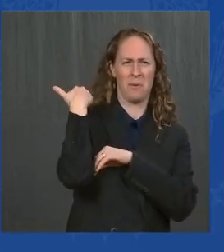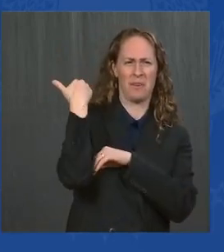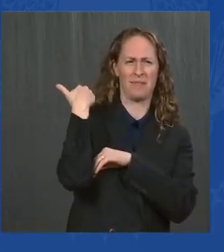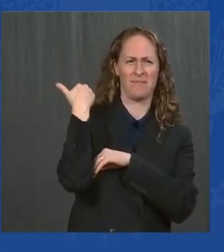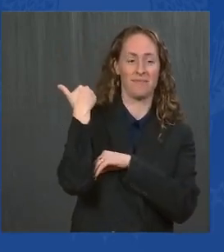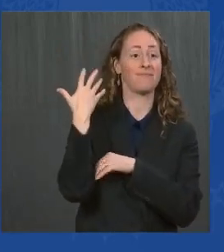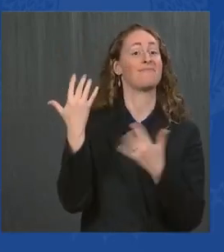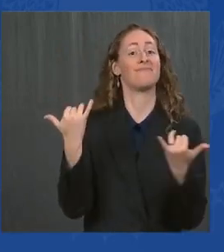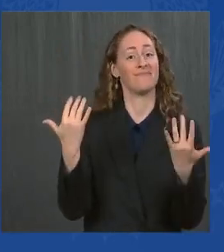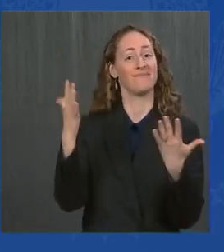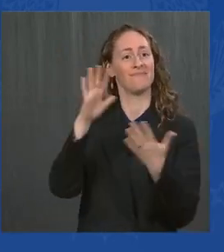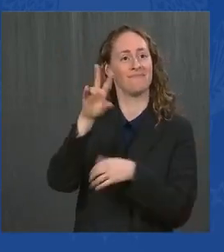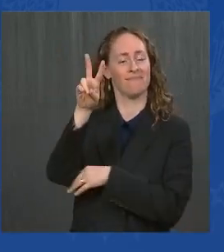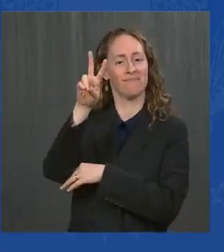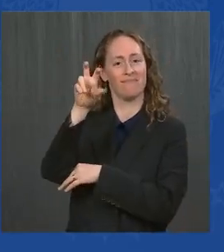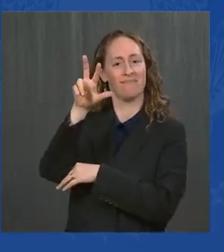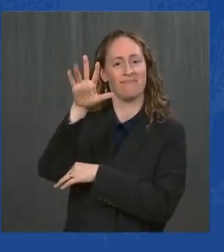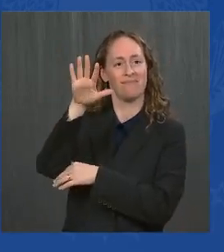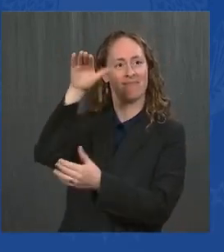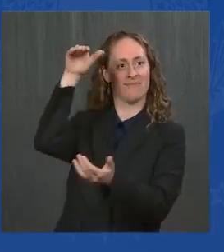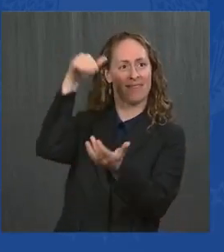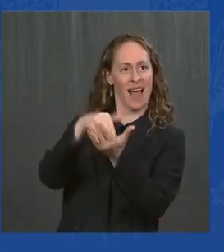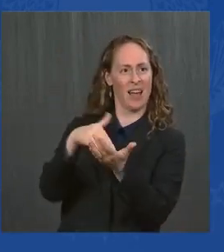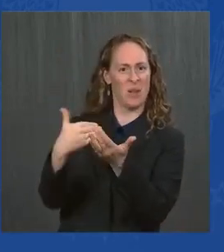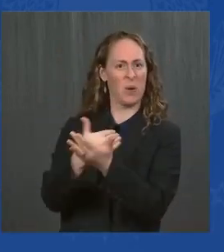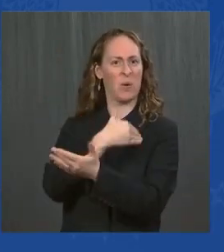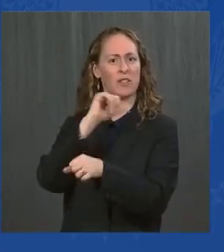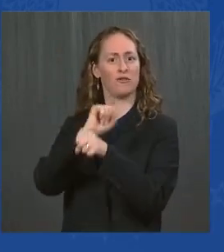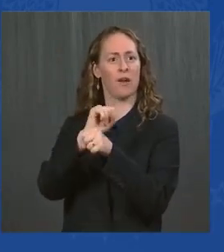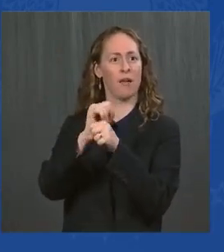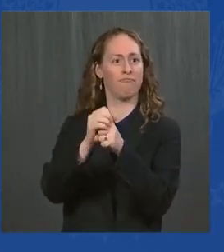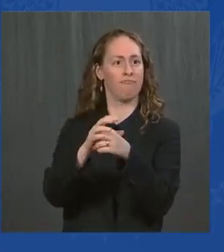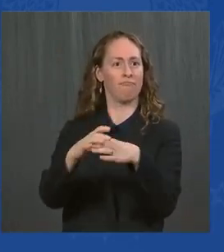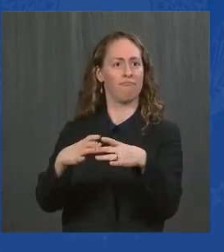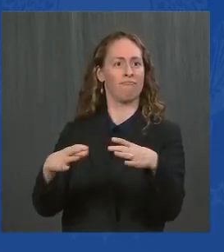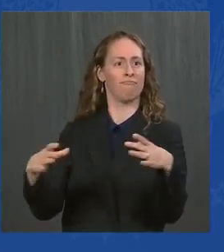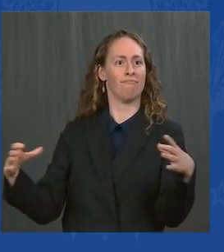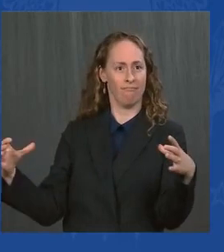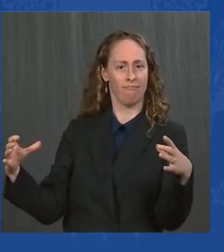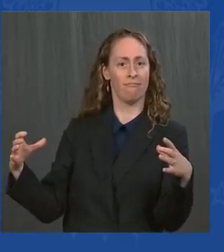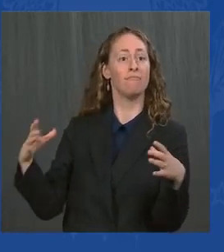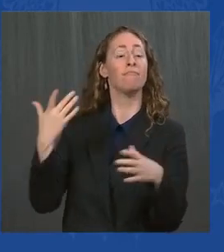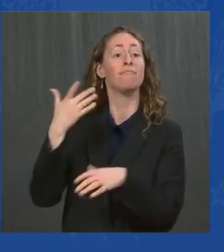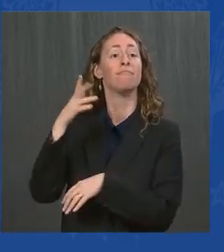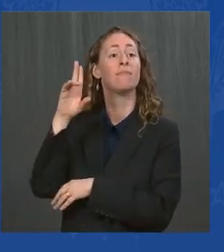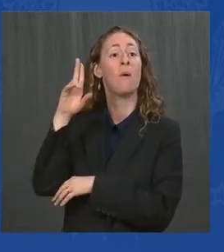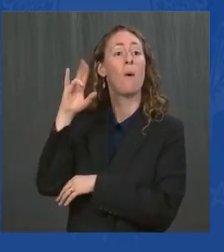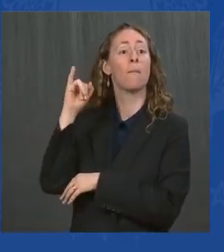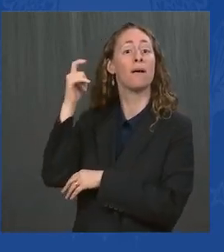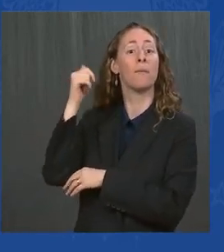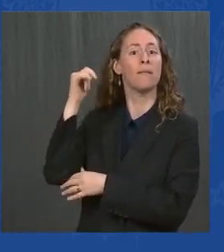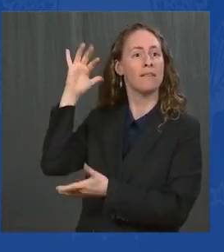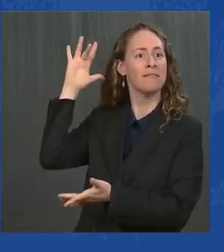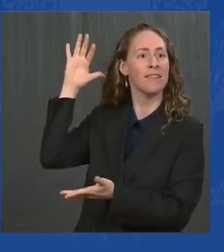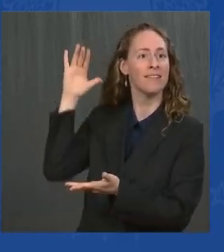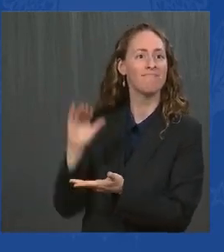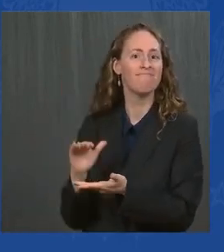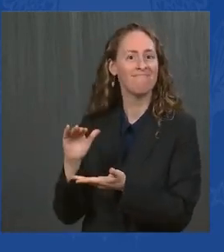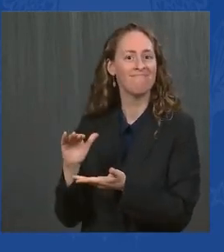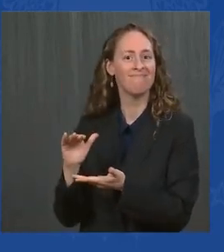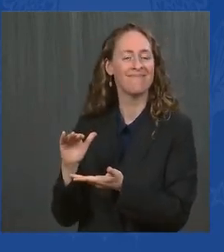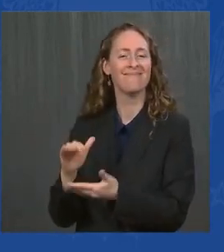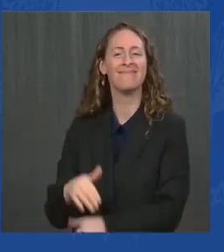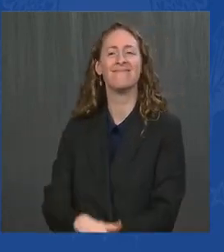235,000 new jobs in August, and the unemployment rate fell to 5.2%, the lowest it has been in 18 months.